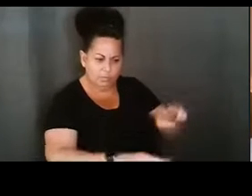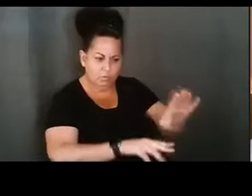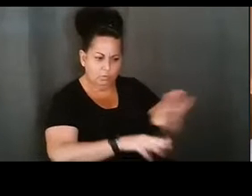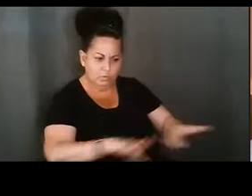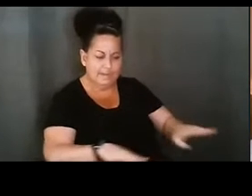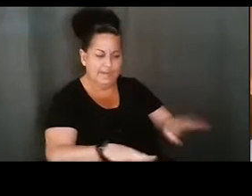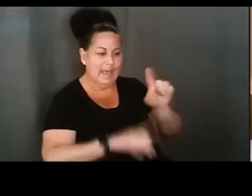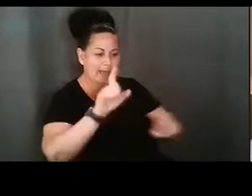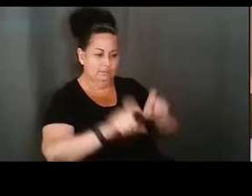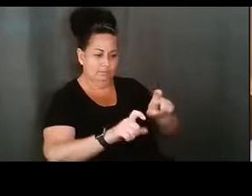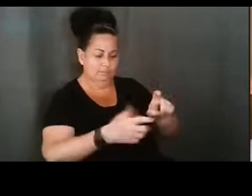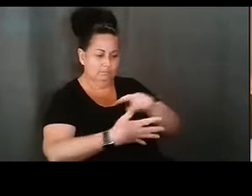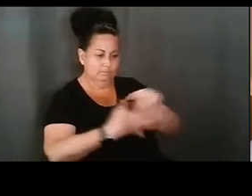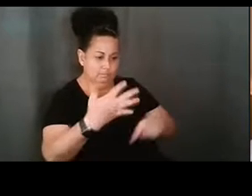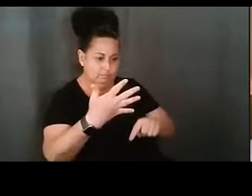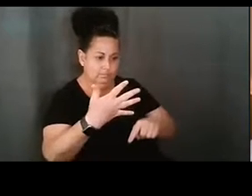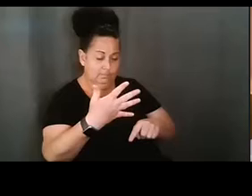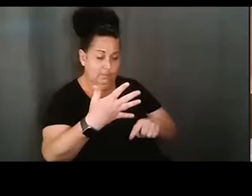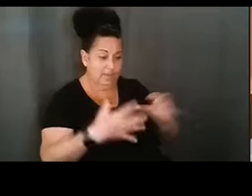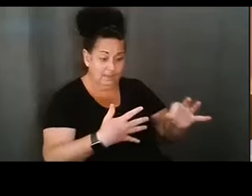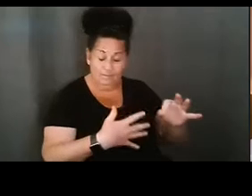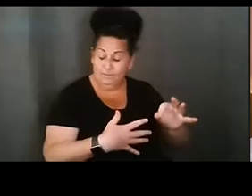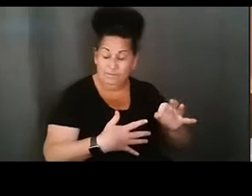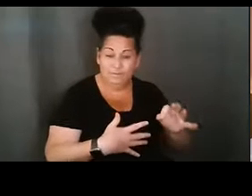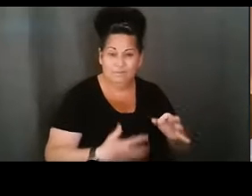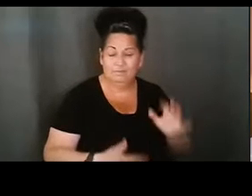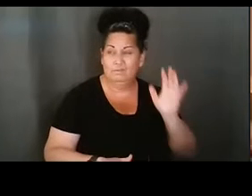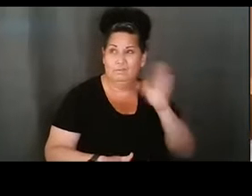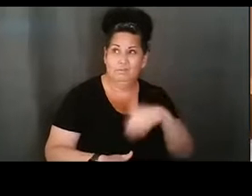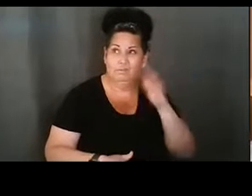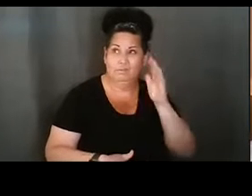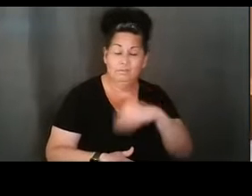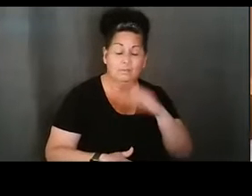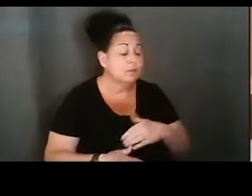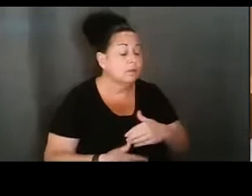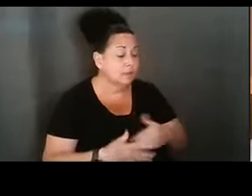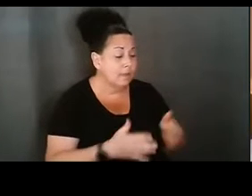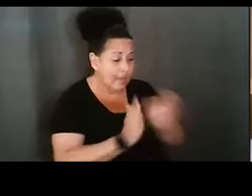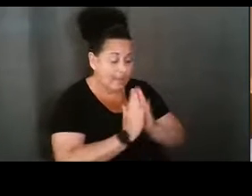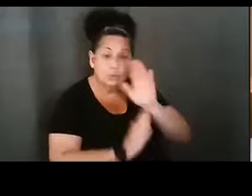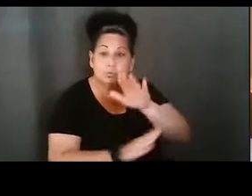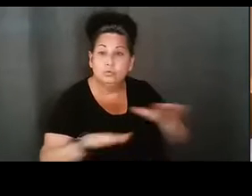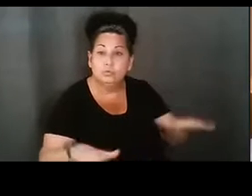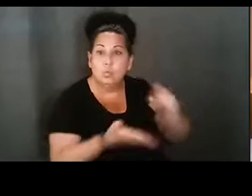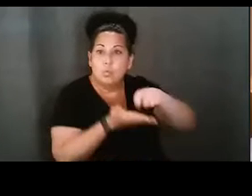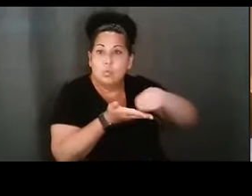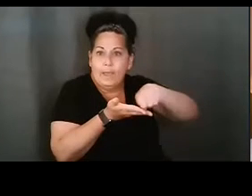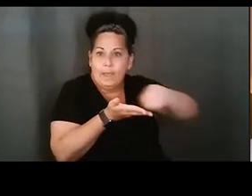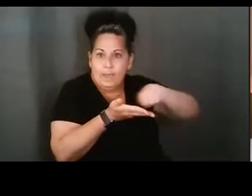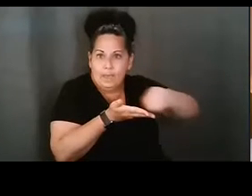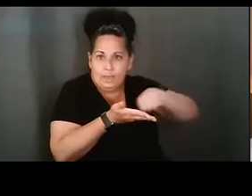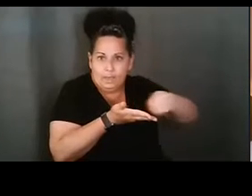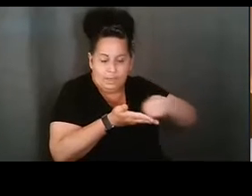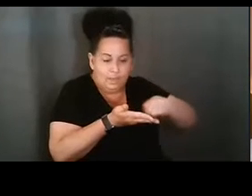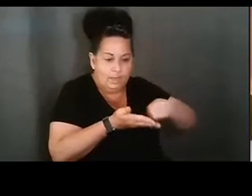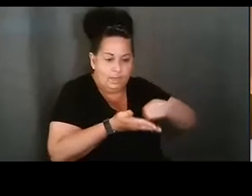questions. And if they don't feel like answering them, ask them to write them down. But we absolutely must be able to communicate with